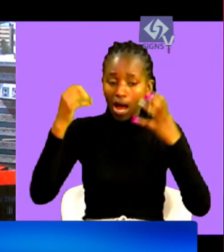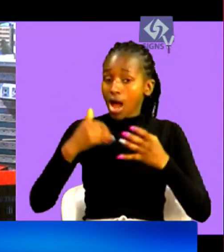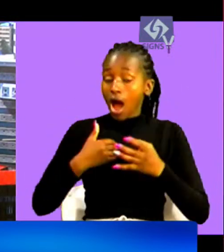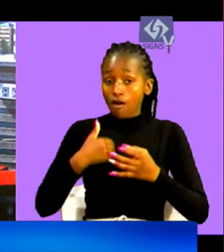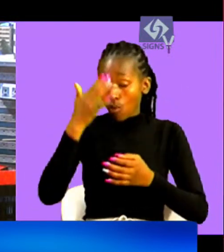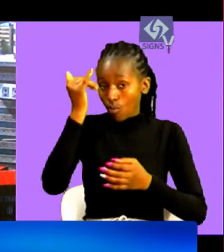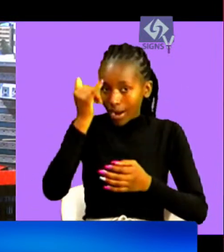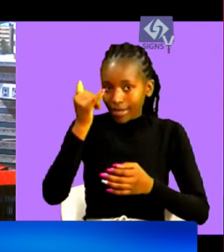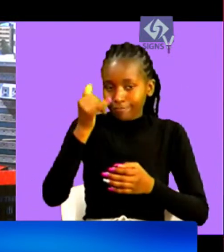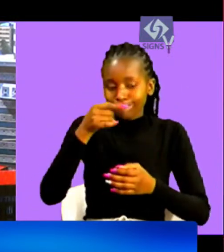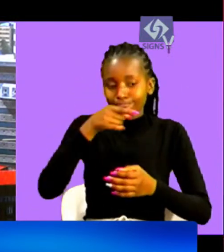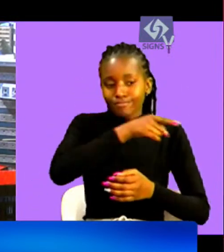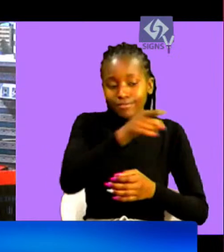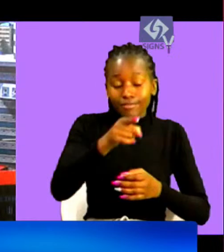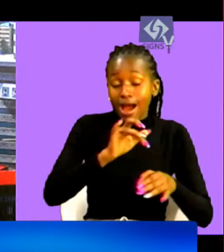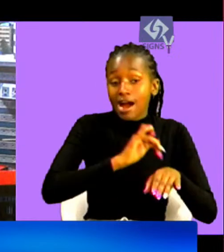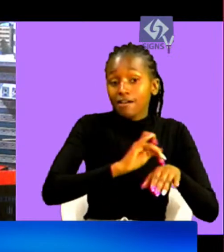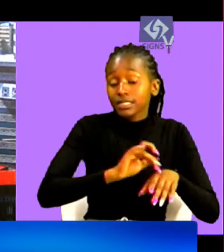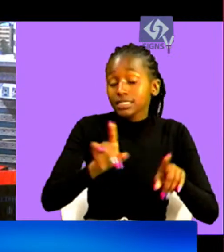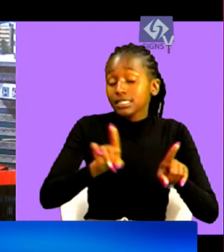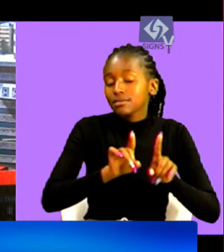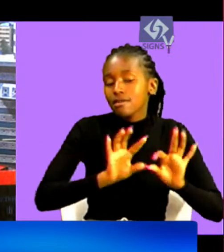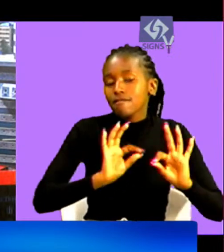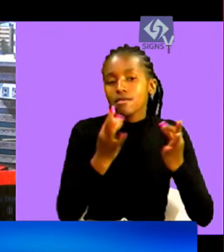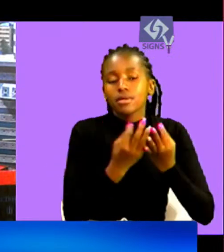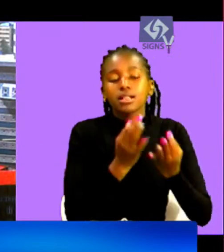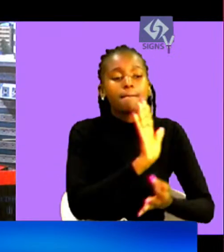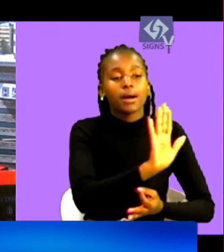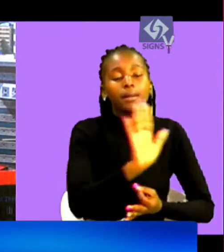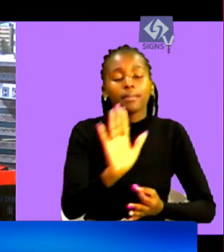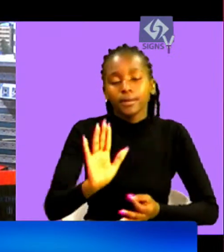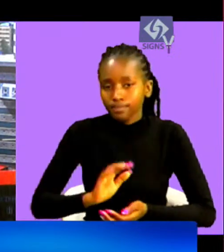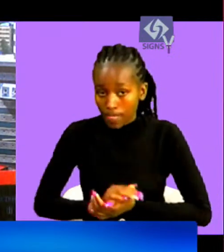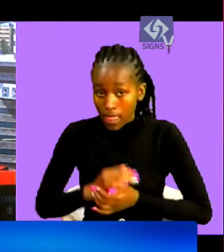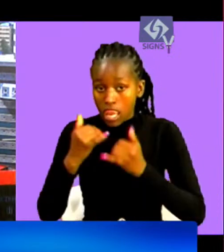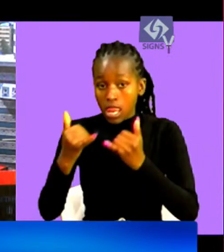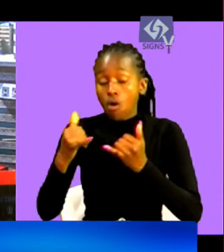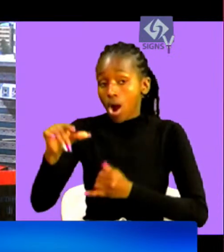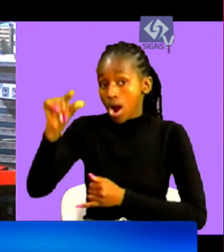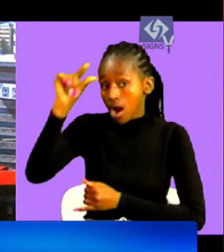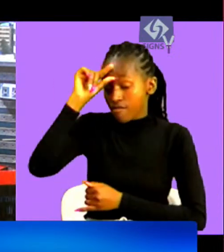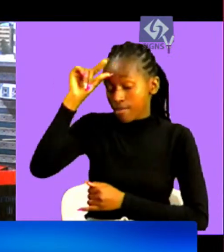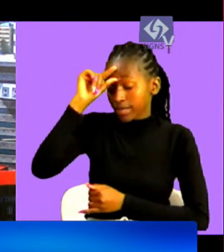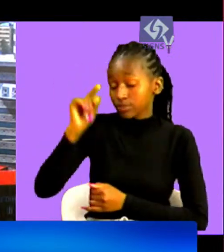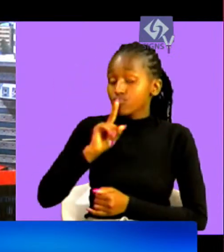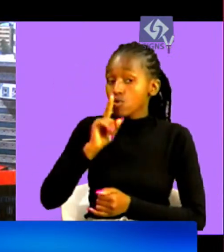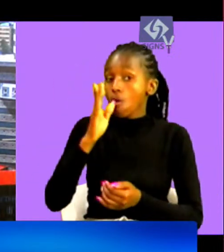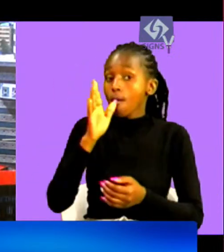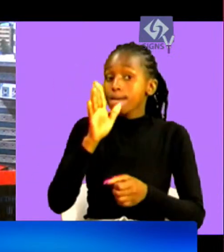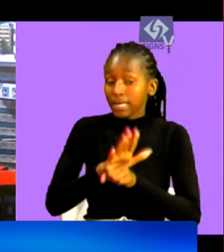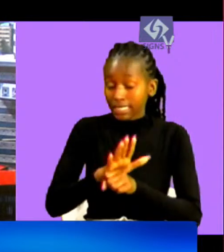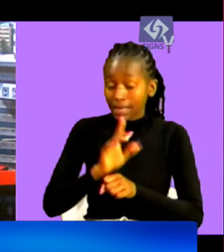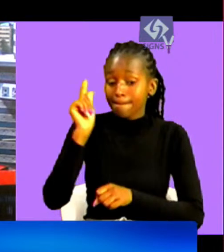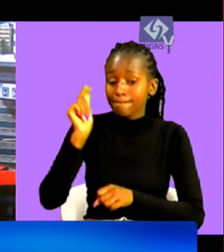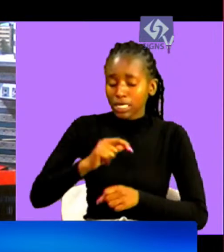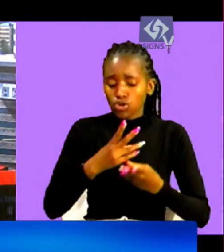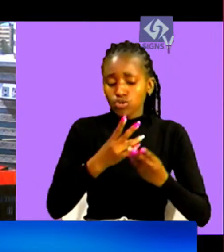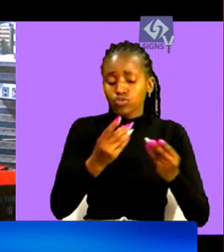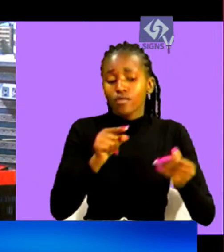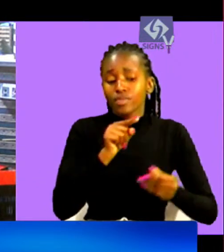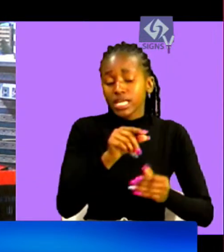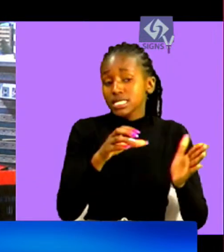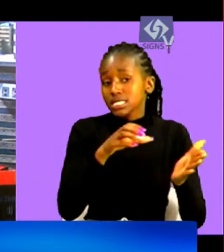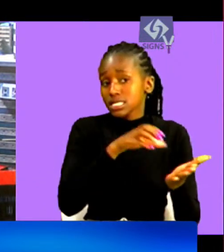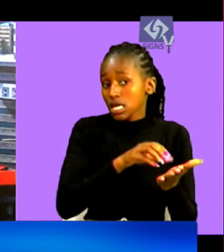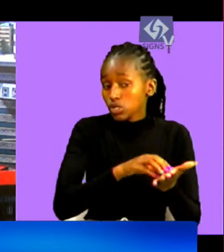their families. Acknowledging the severity of the issue, the government has promised to address the matter by